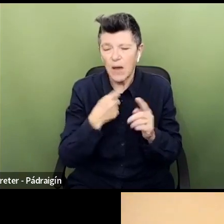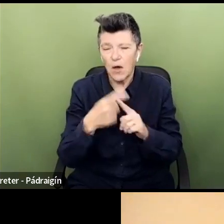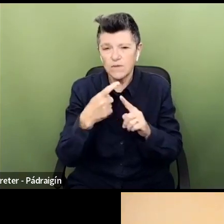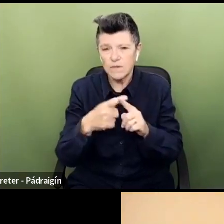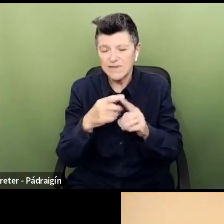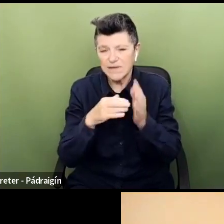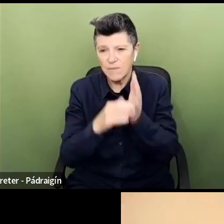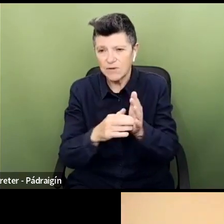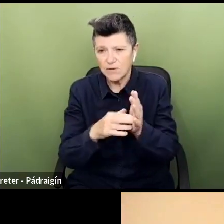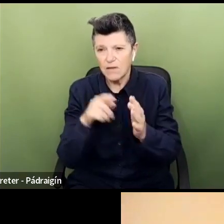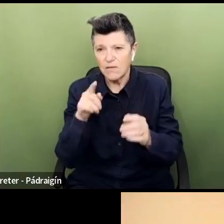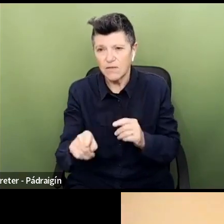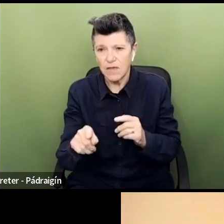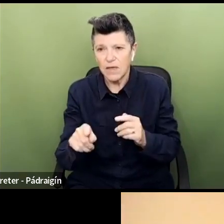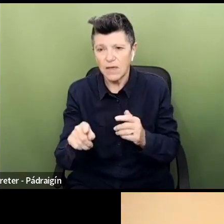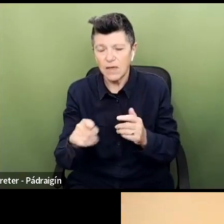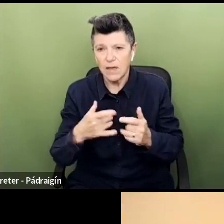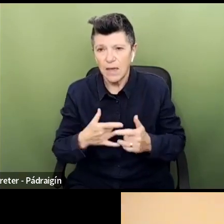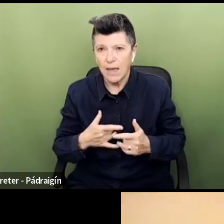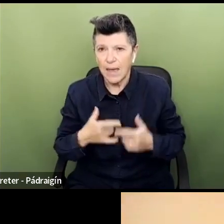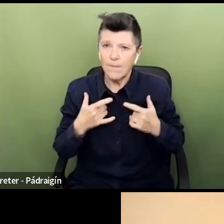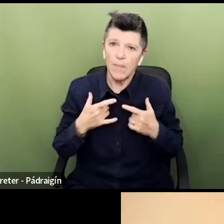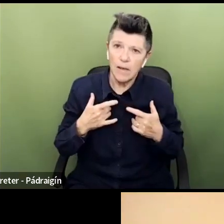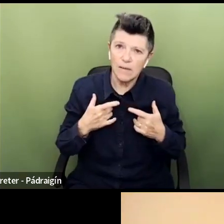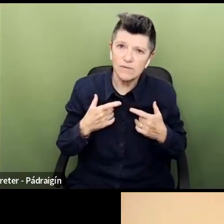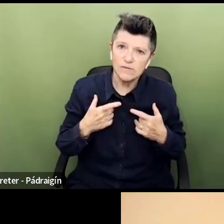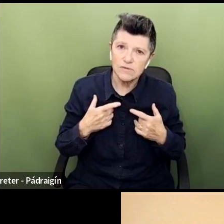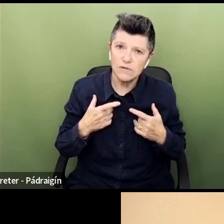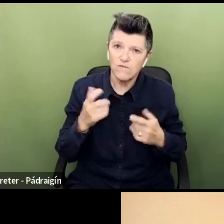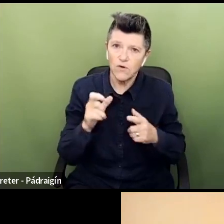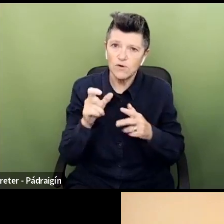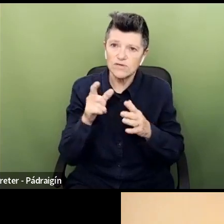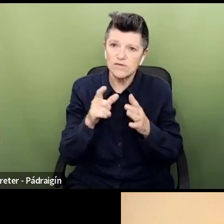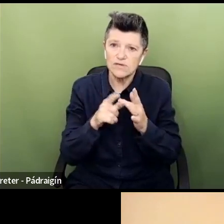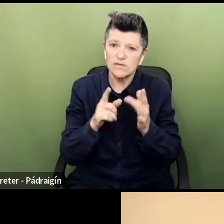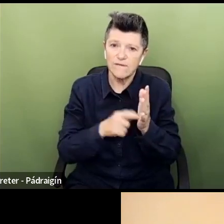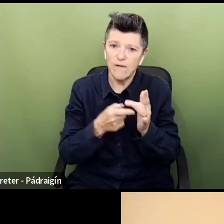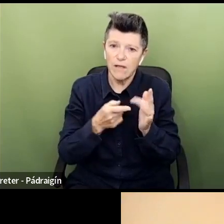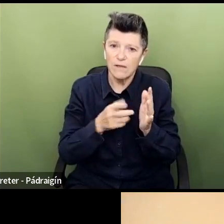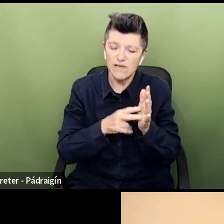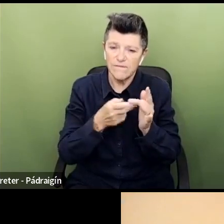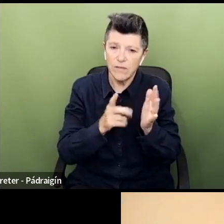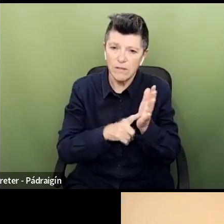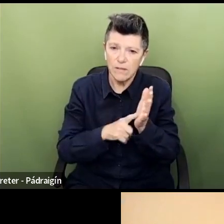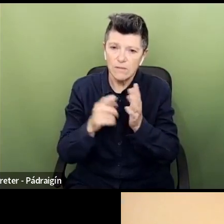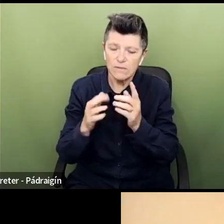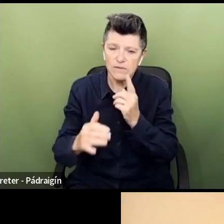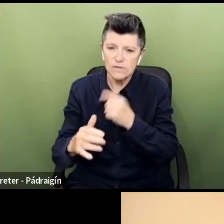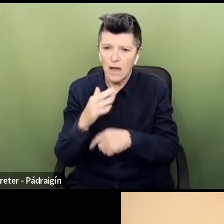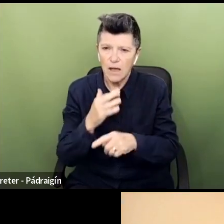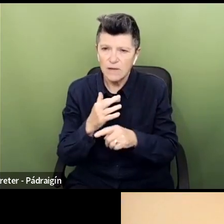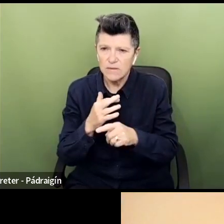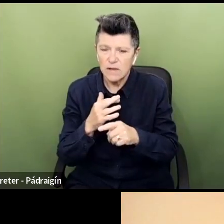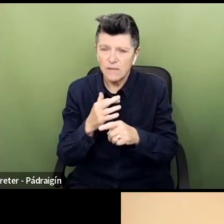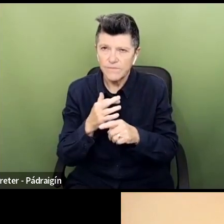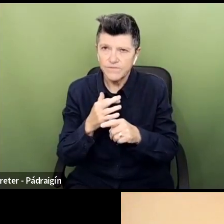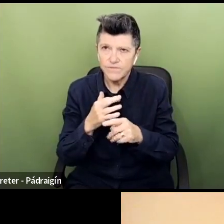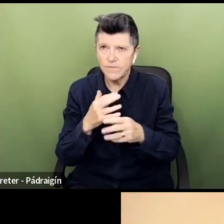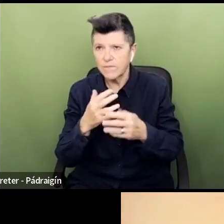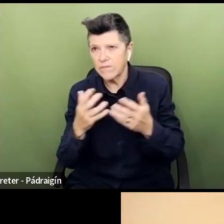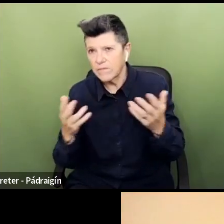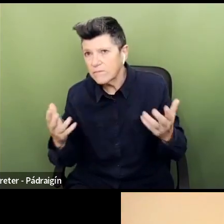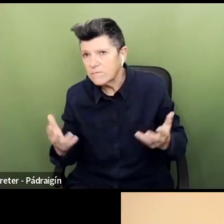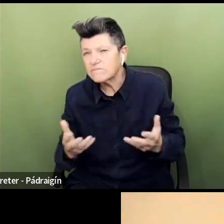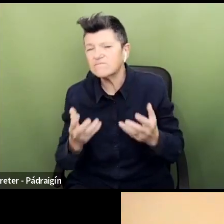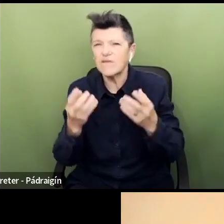the impulse for civil society, for the resources and